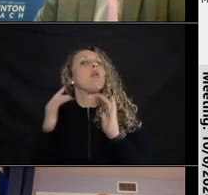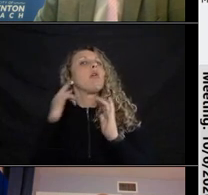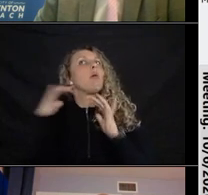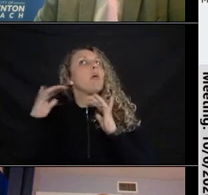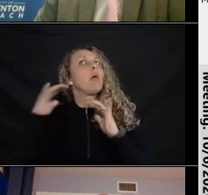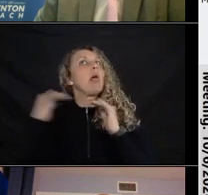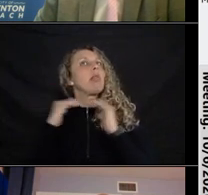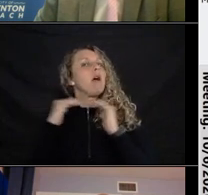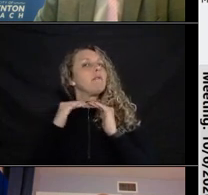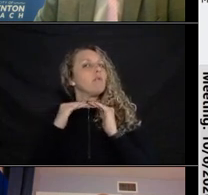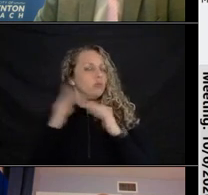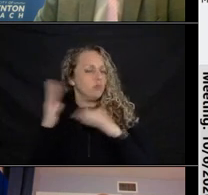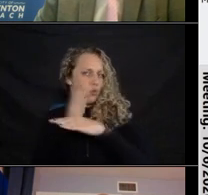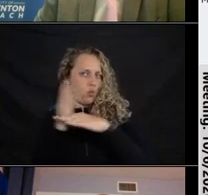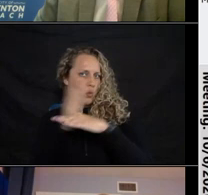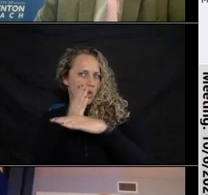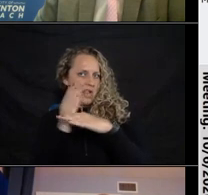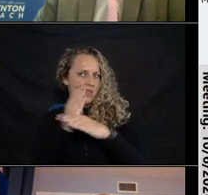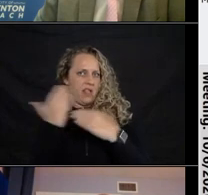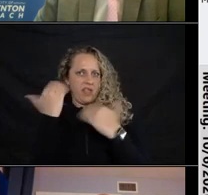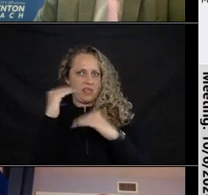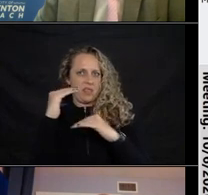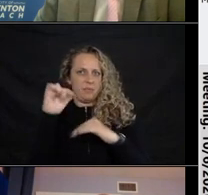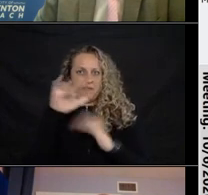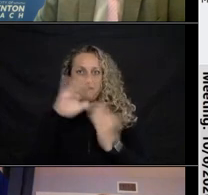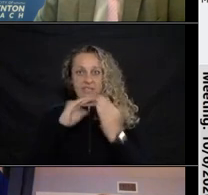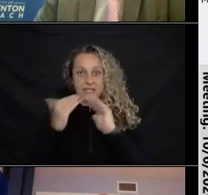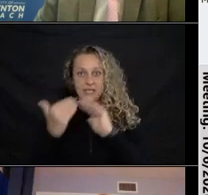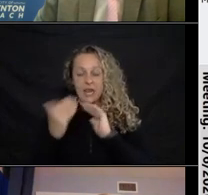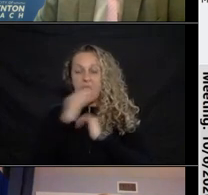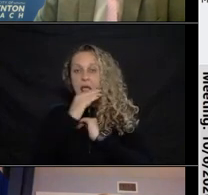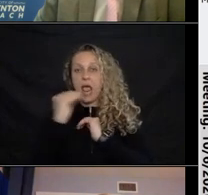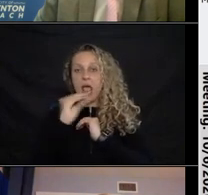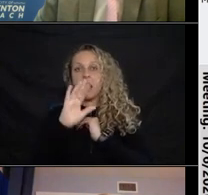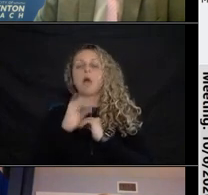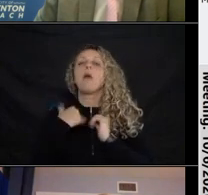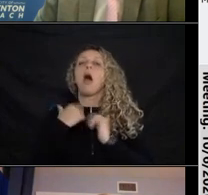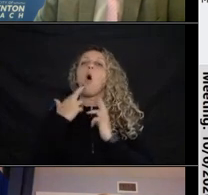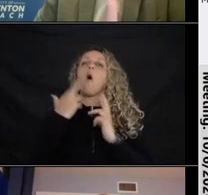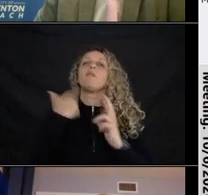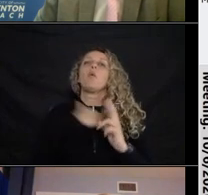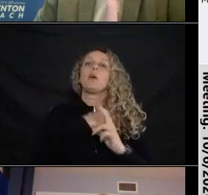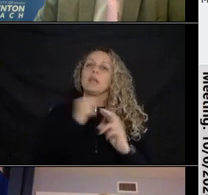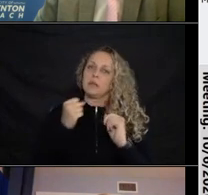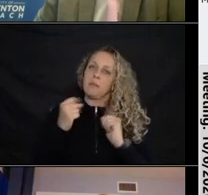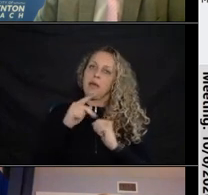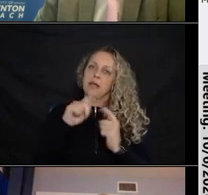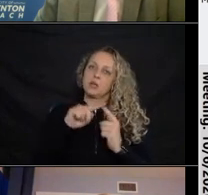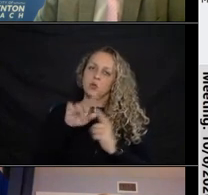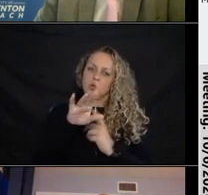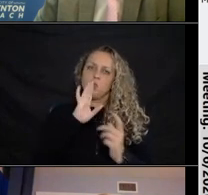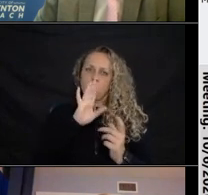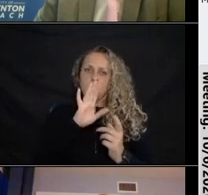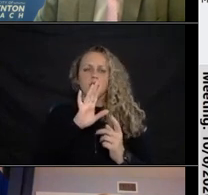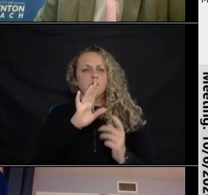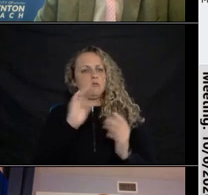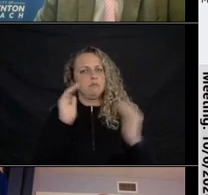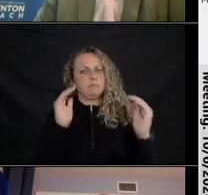within the limits of the city. And hopefully we can get back to you with that